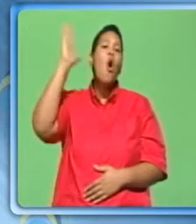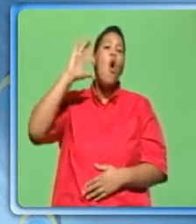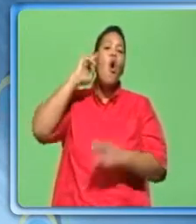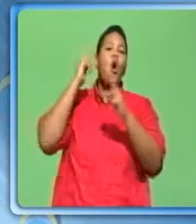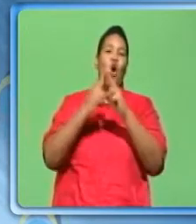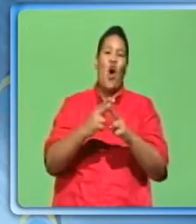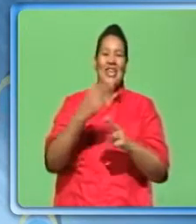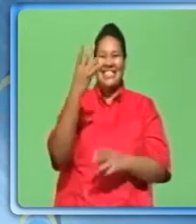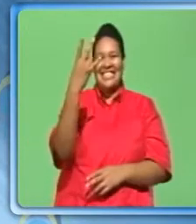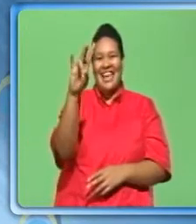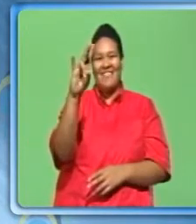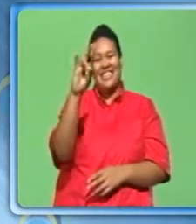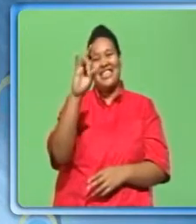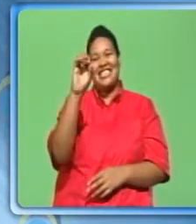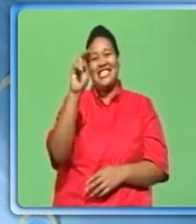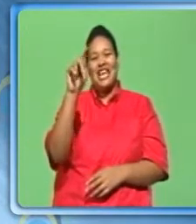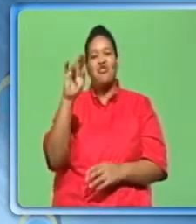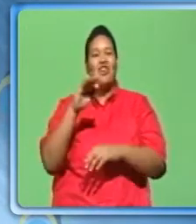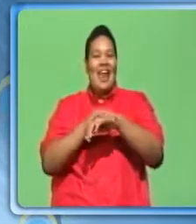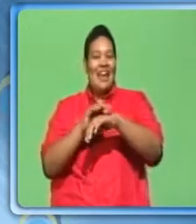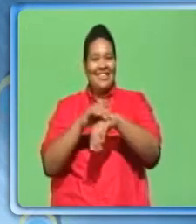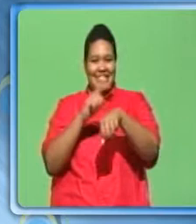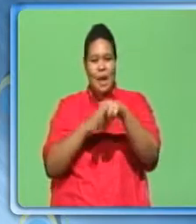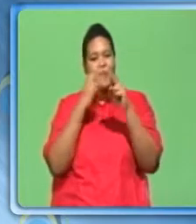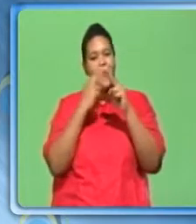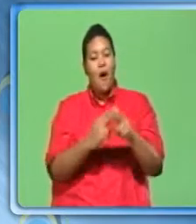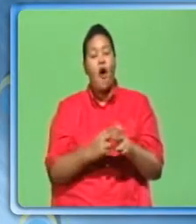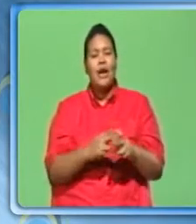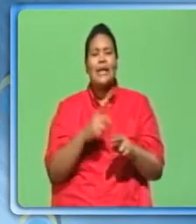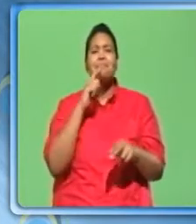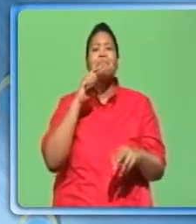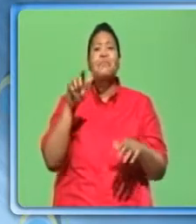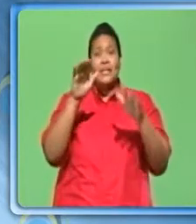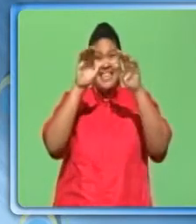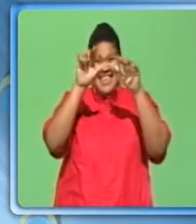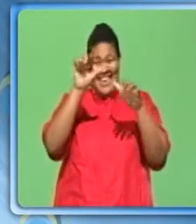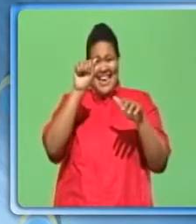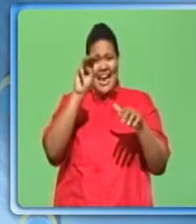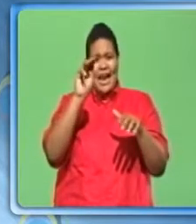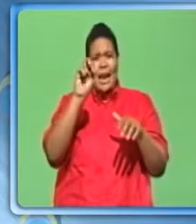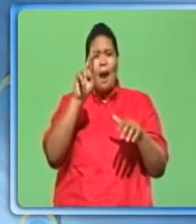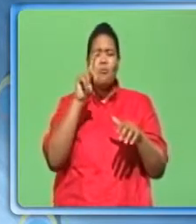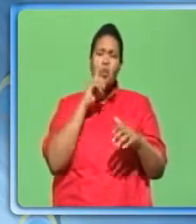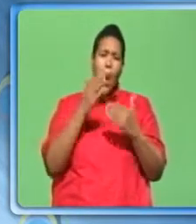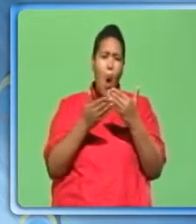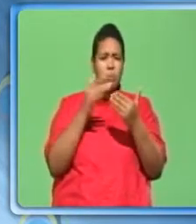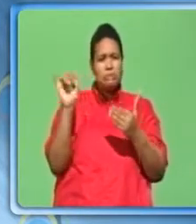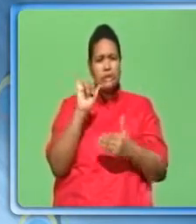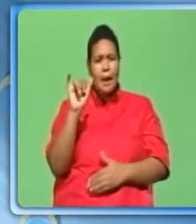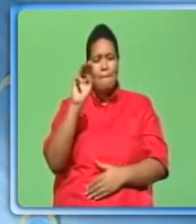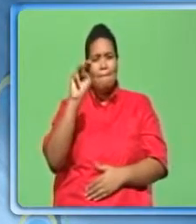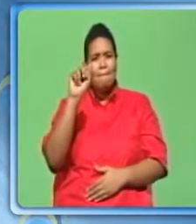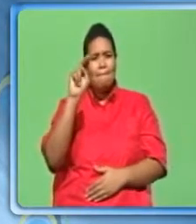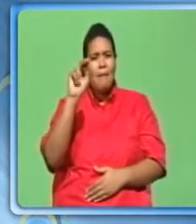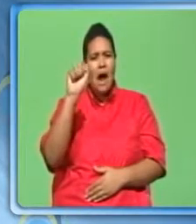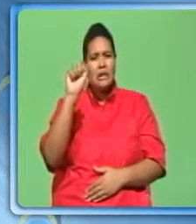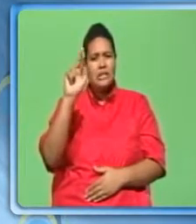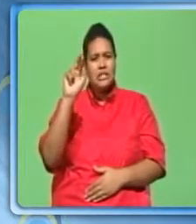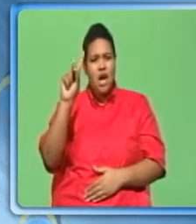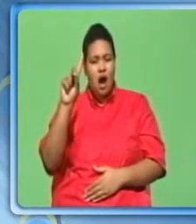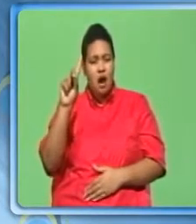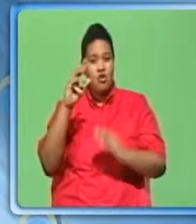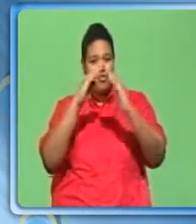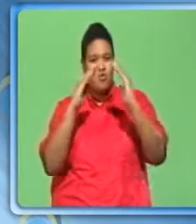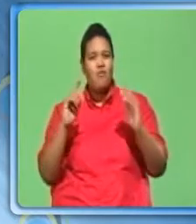England. A gambrel roof has a similar cross-section to a mansard roof, but a gambrel has